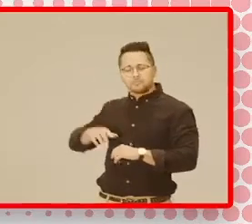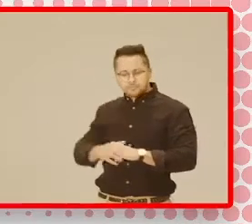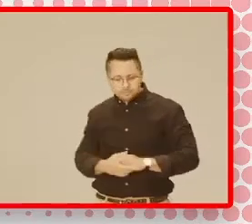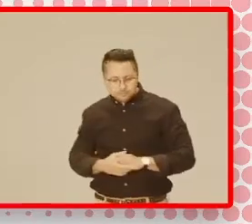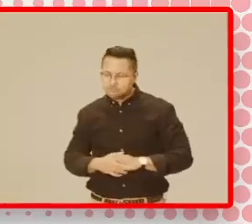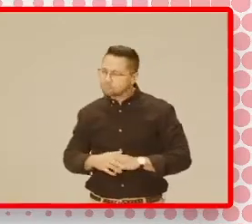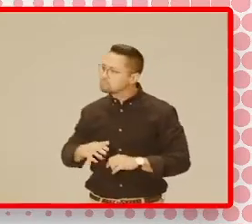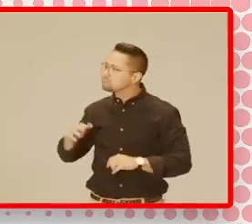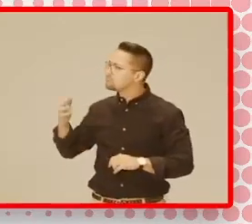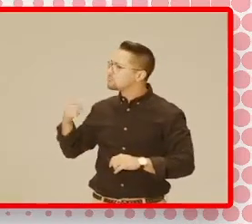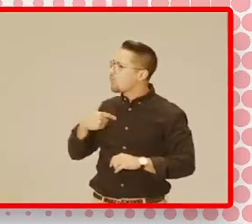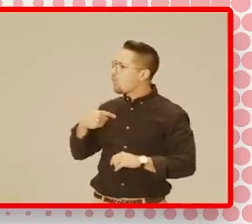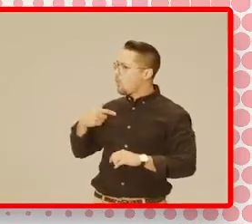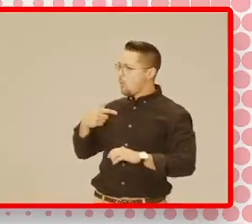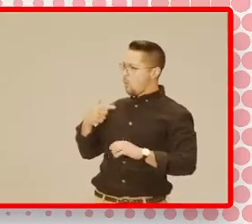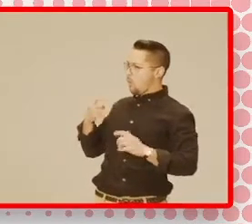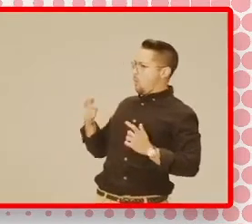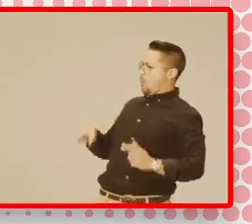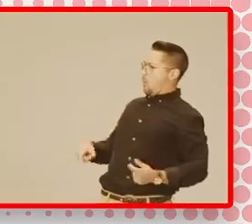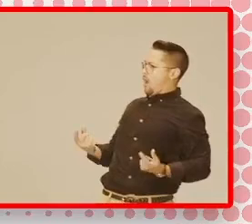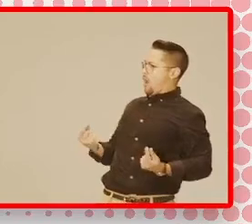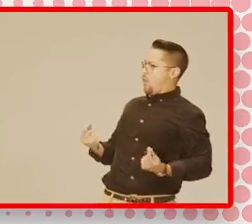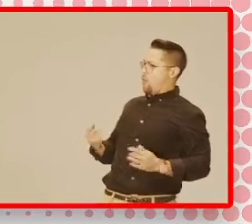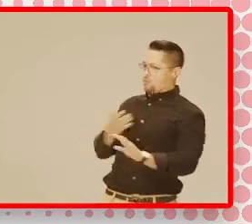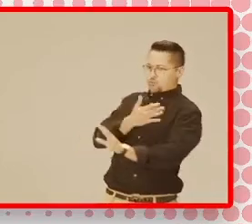what do I need to do?